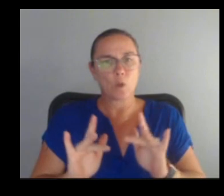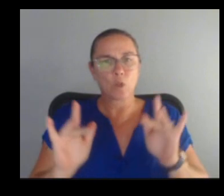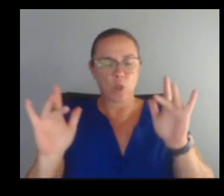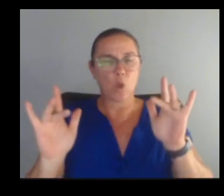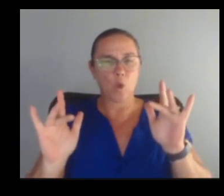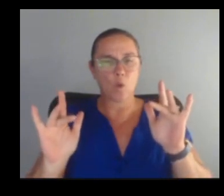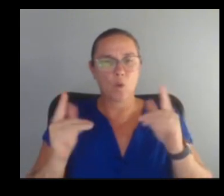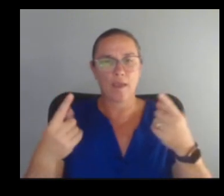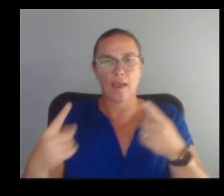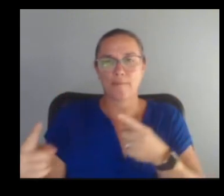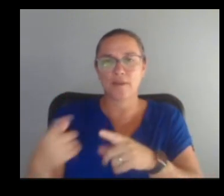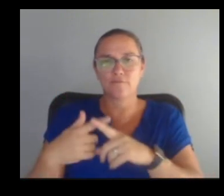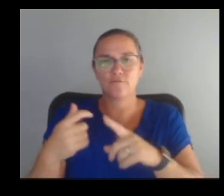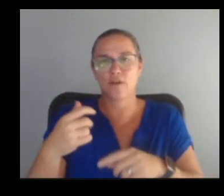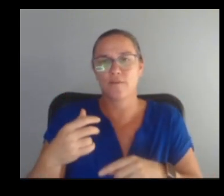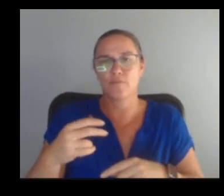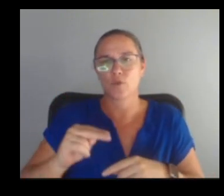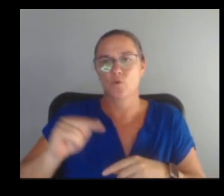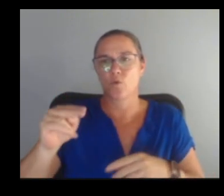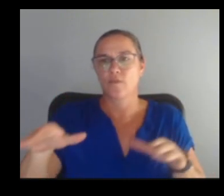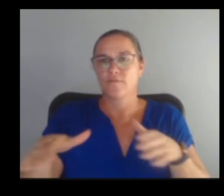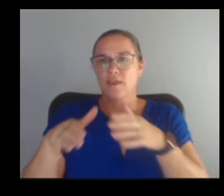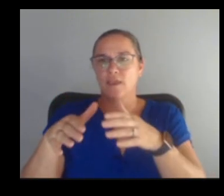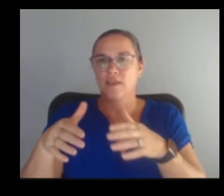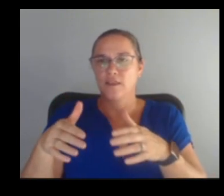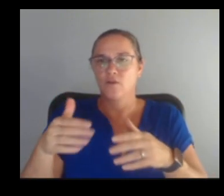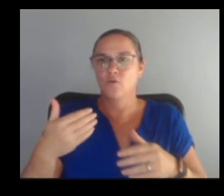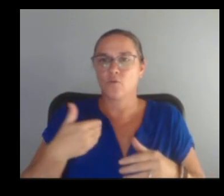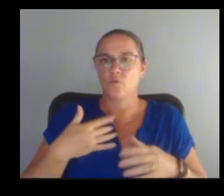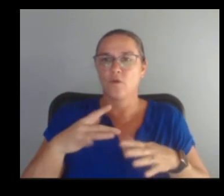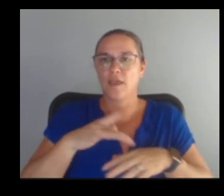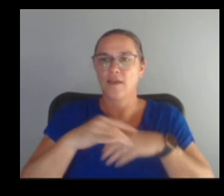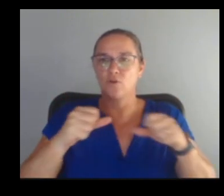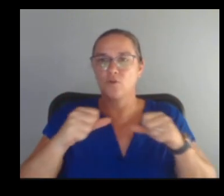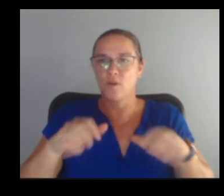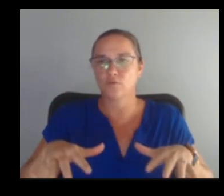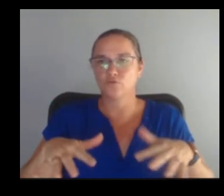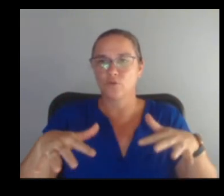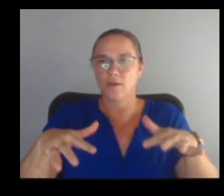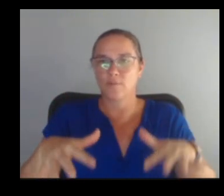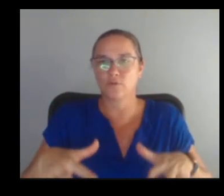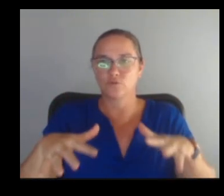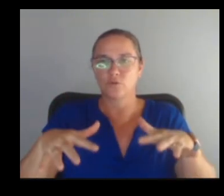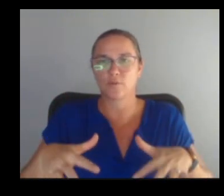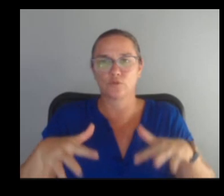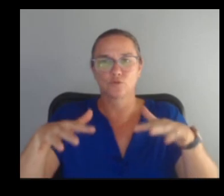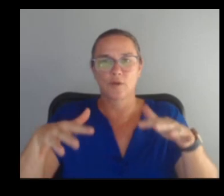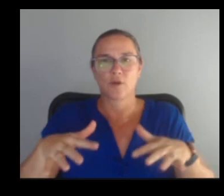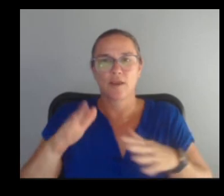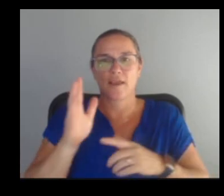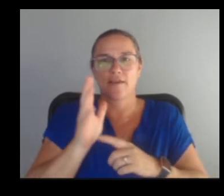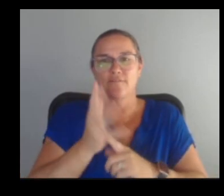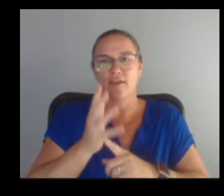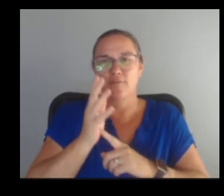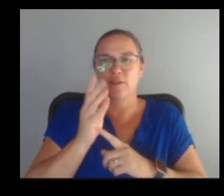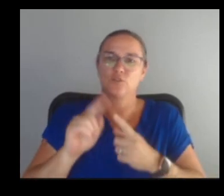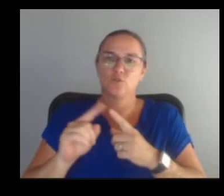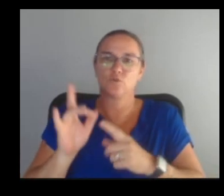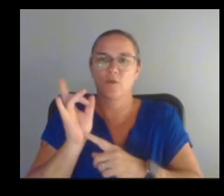vent, and patterns of seismic tremor continue every 5 to 8 minutes with low frequency